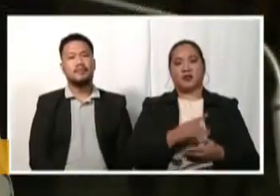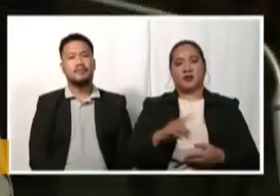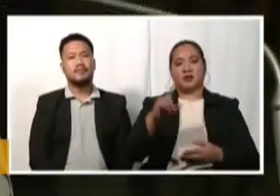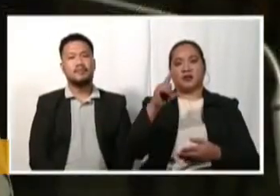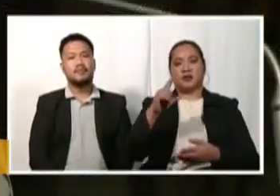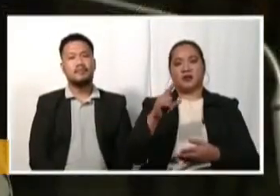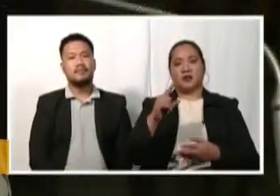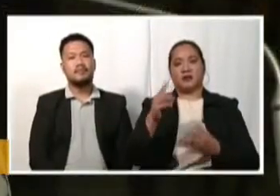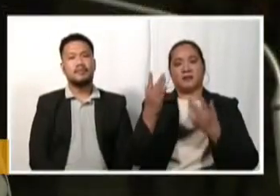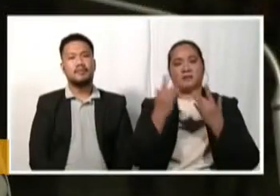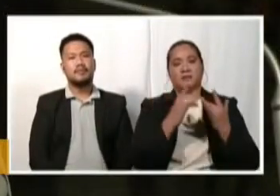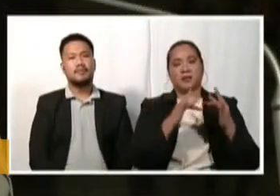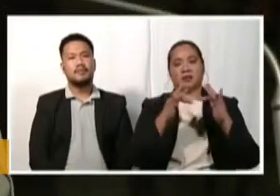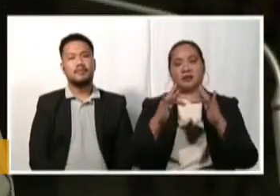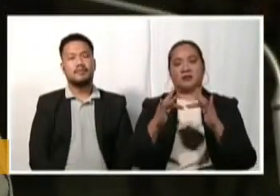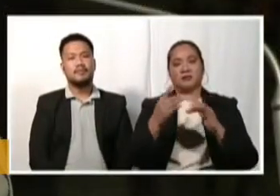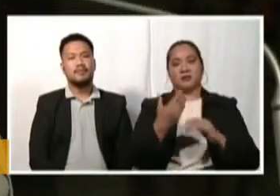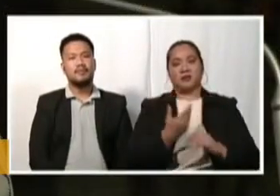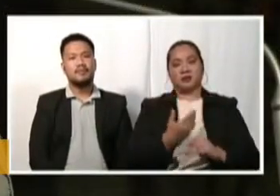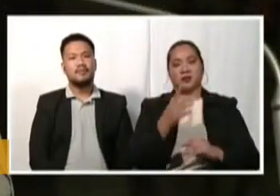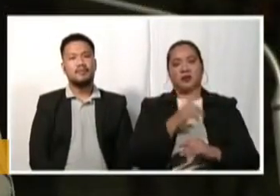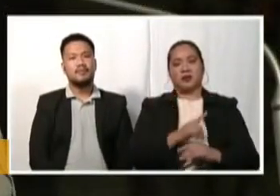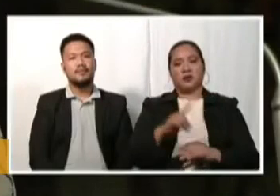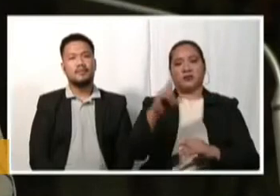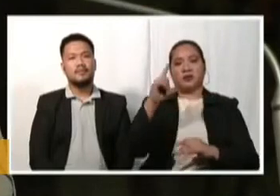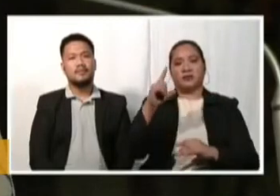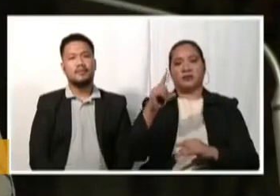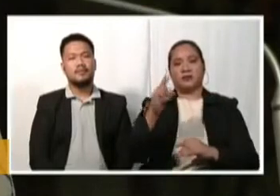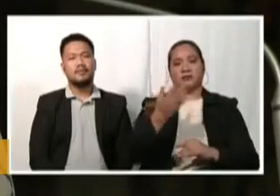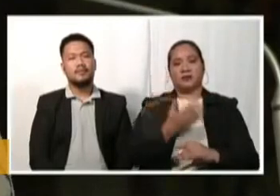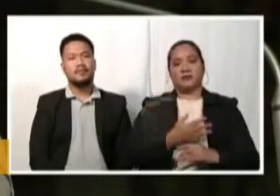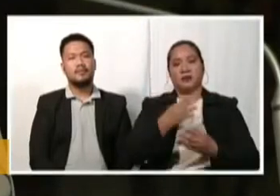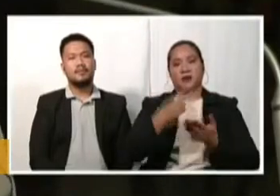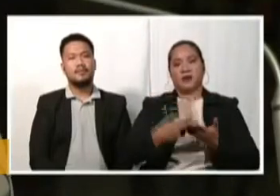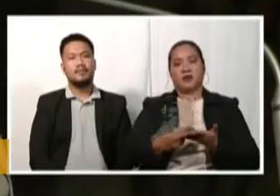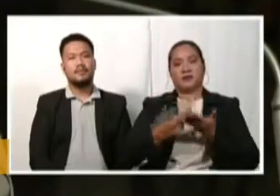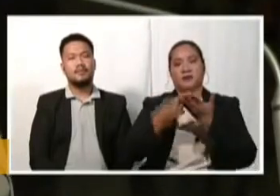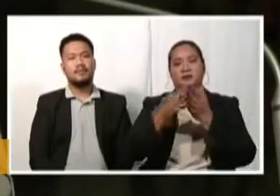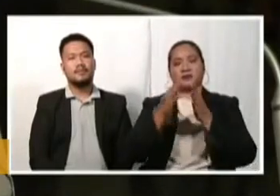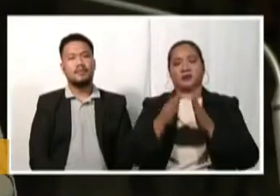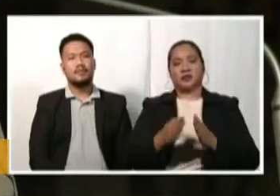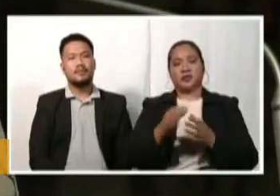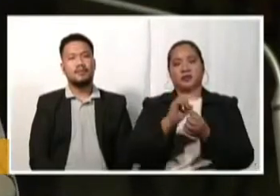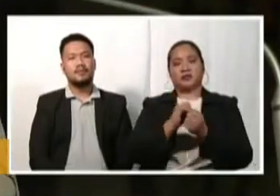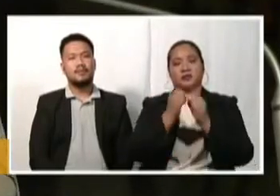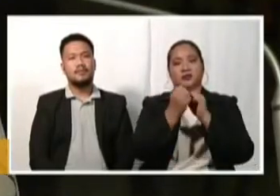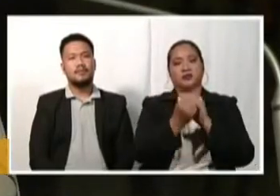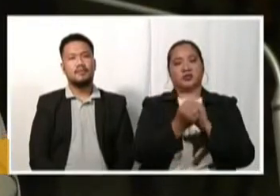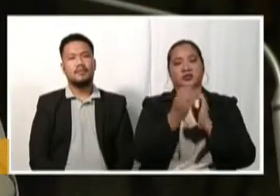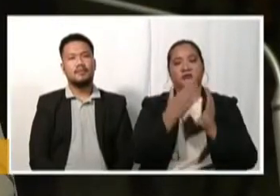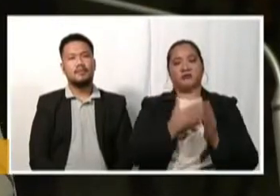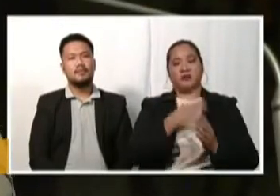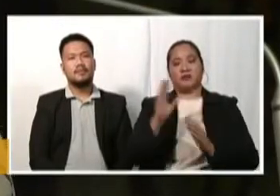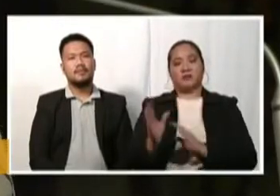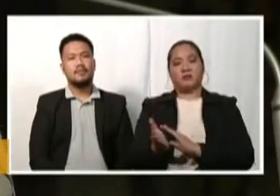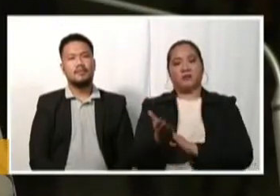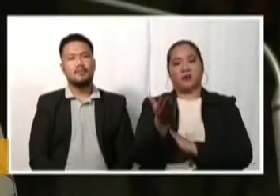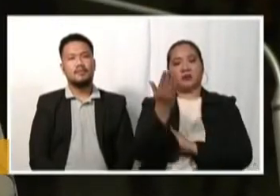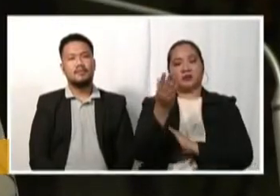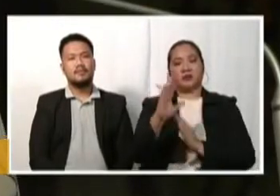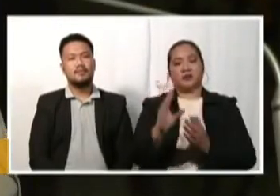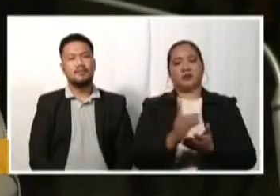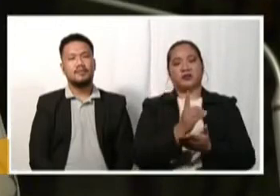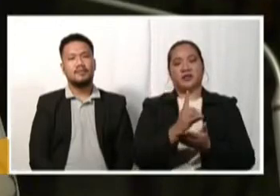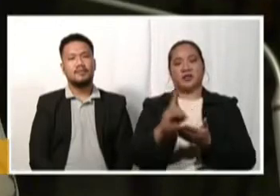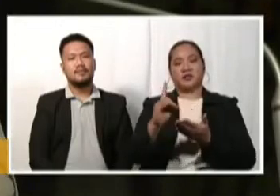And have pity on me. O Lord, be my helper. You change my mourning into